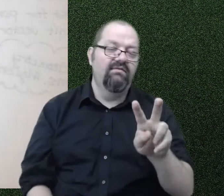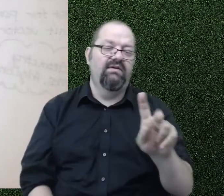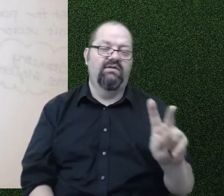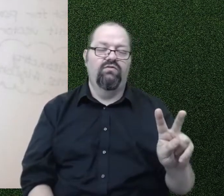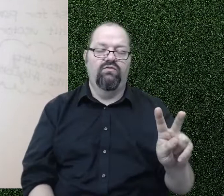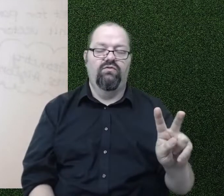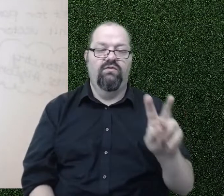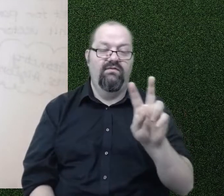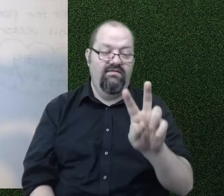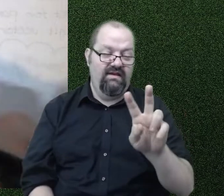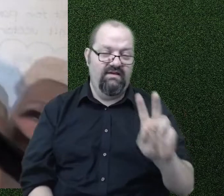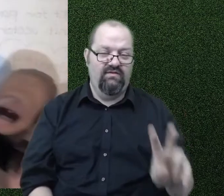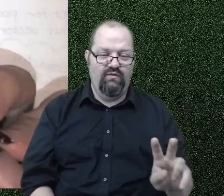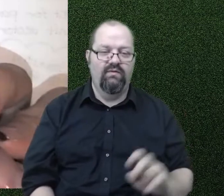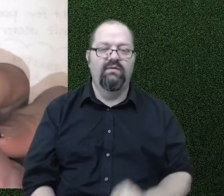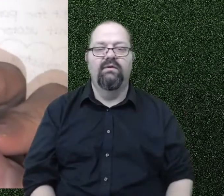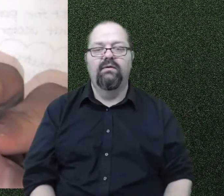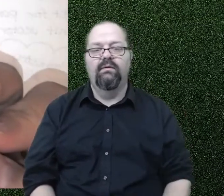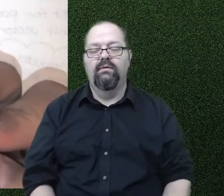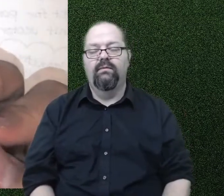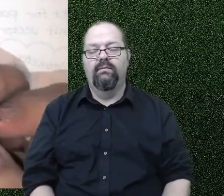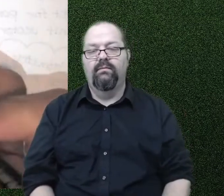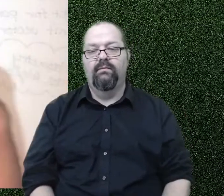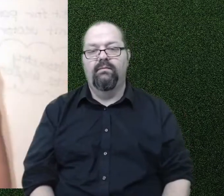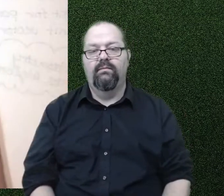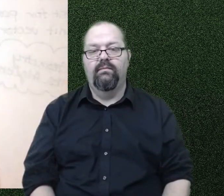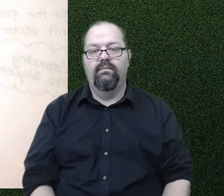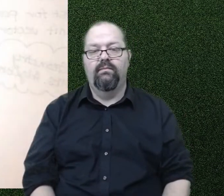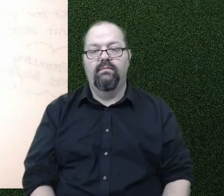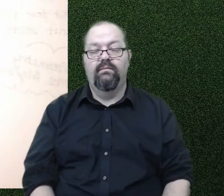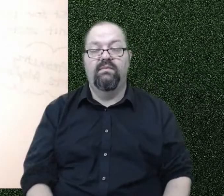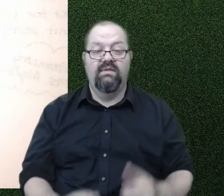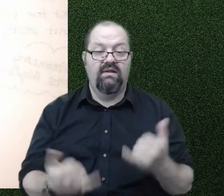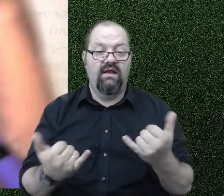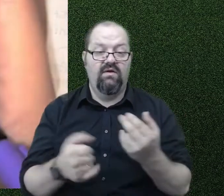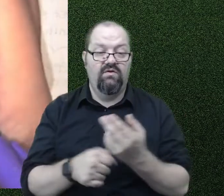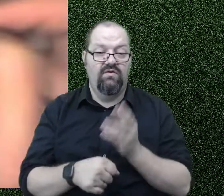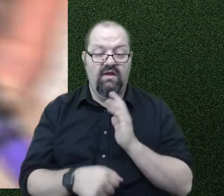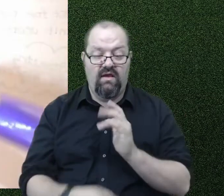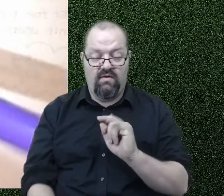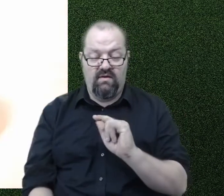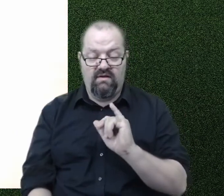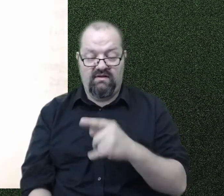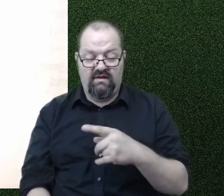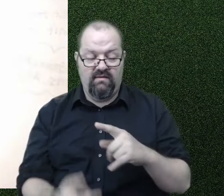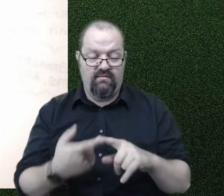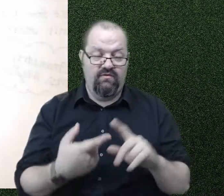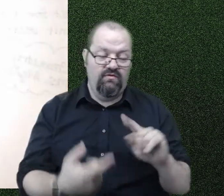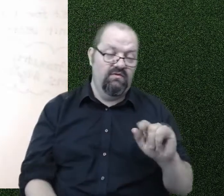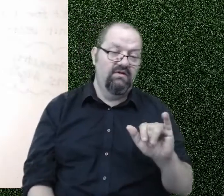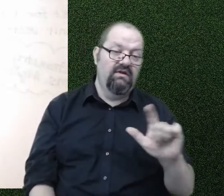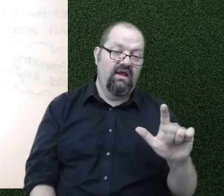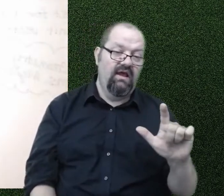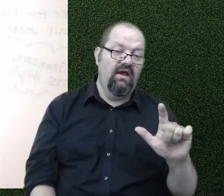Okay, well, u plus v, according to our tip to tail rule, starts where we started, it ends up where we ended